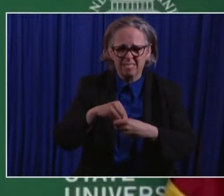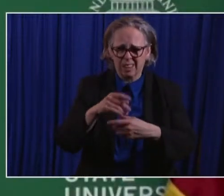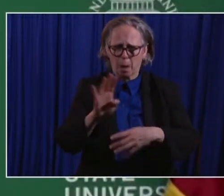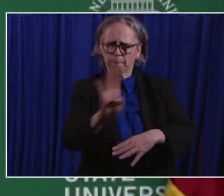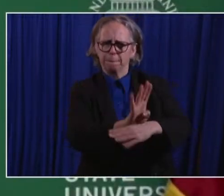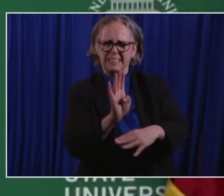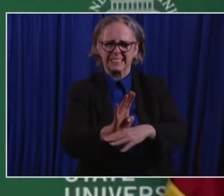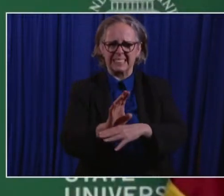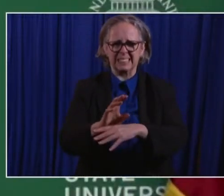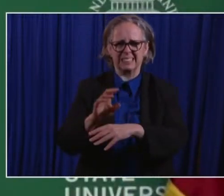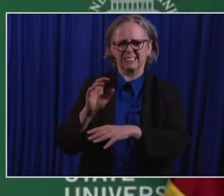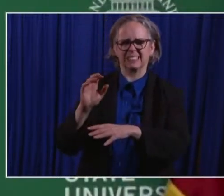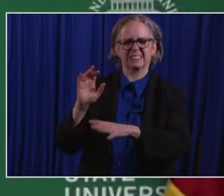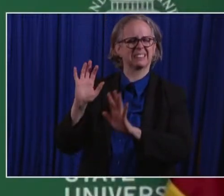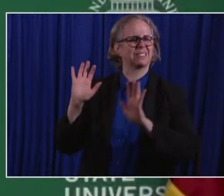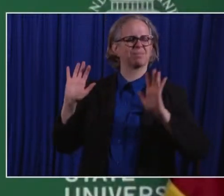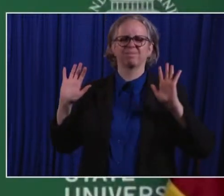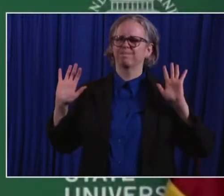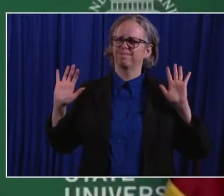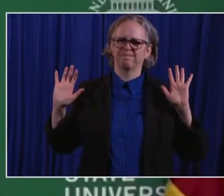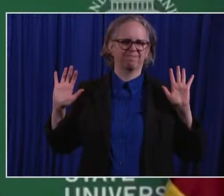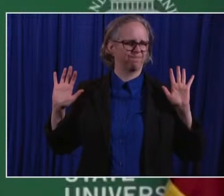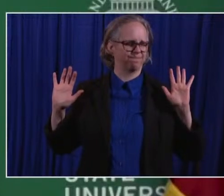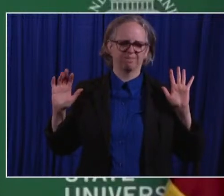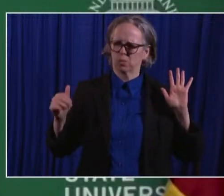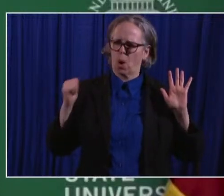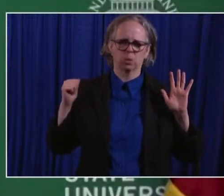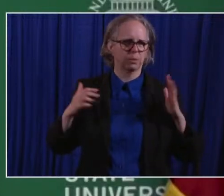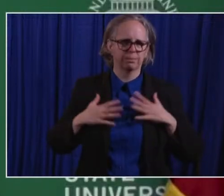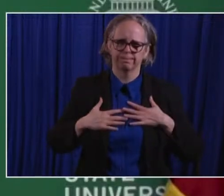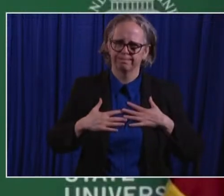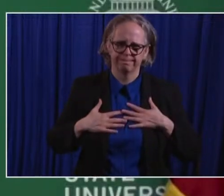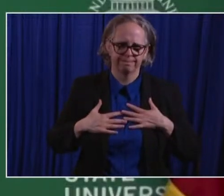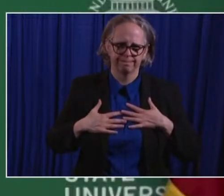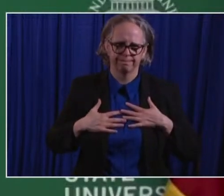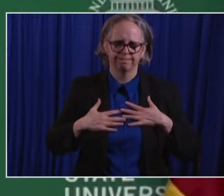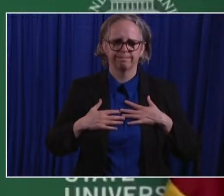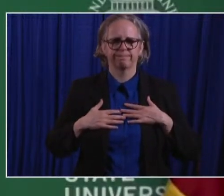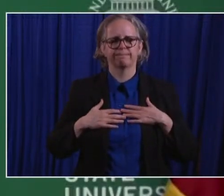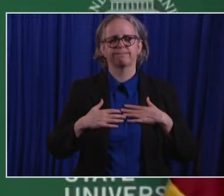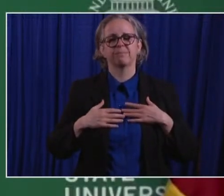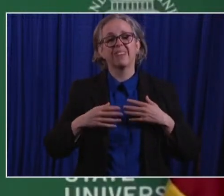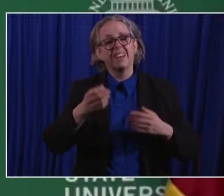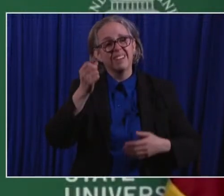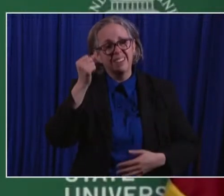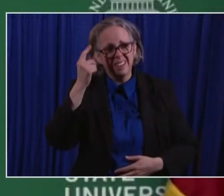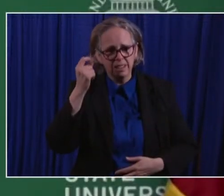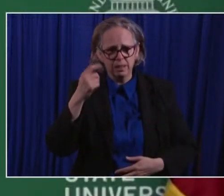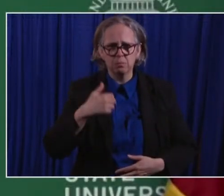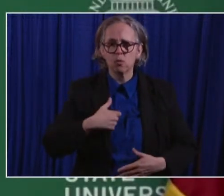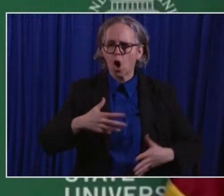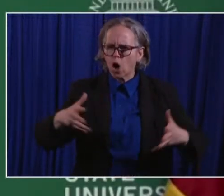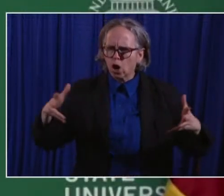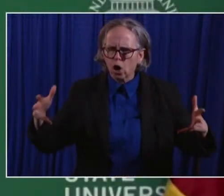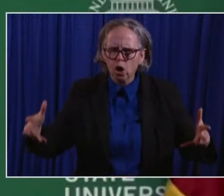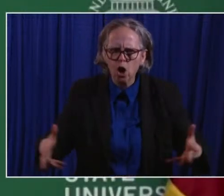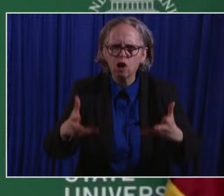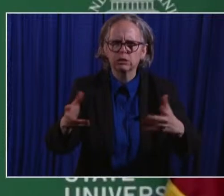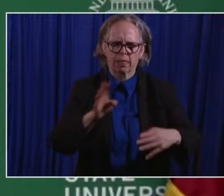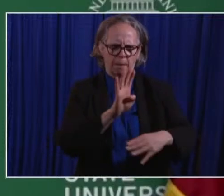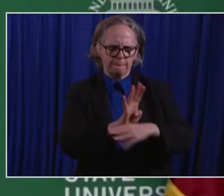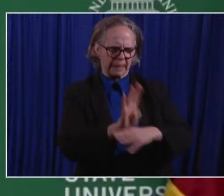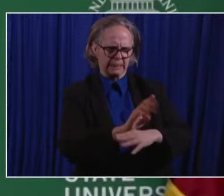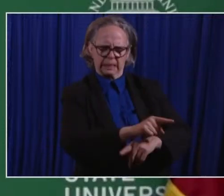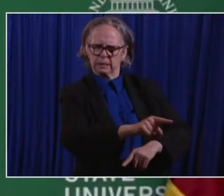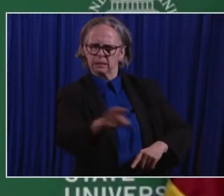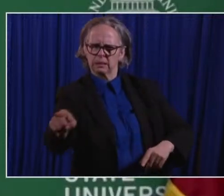going to do that. What I do obviously encourage is businesses to work with their employees and try to